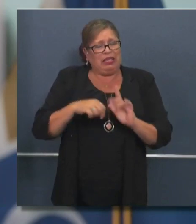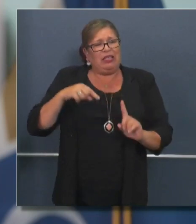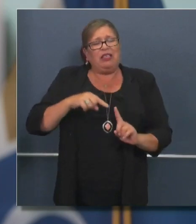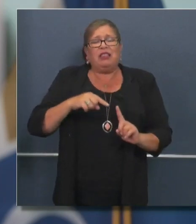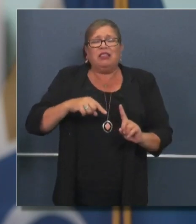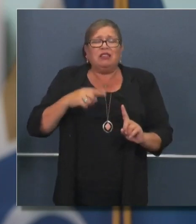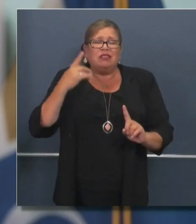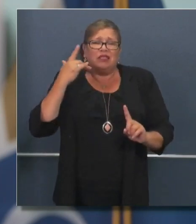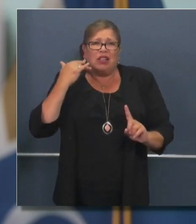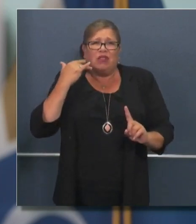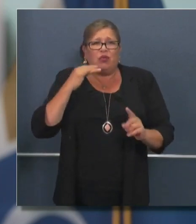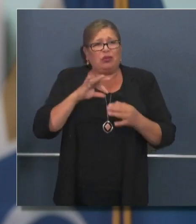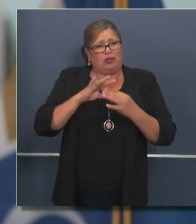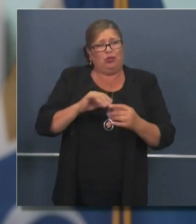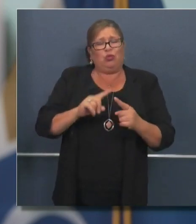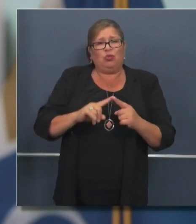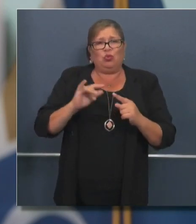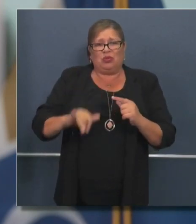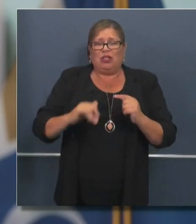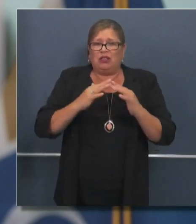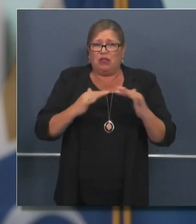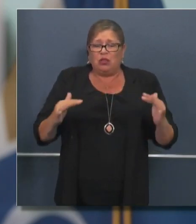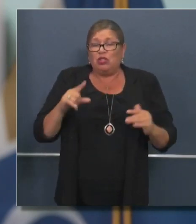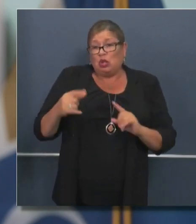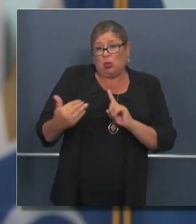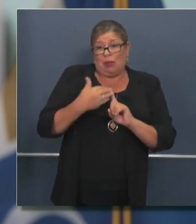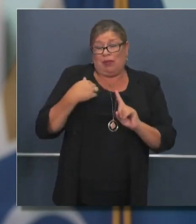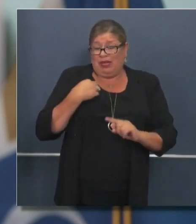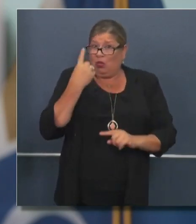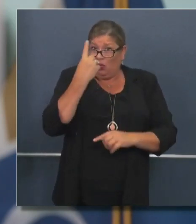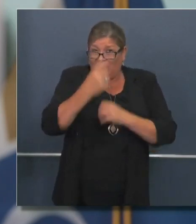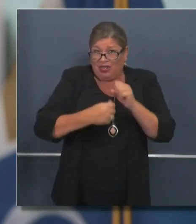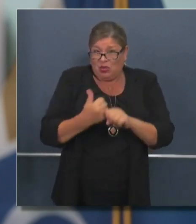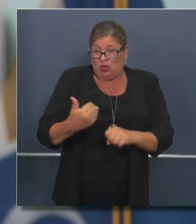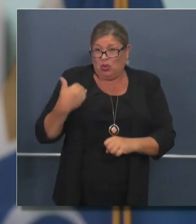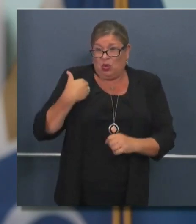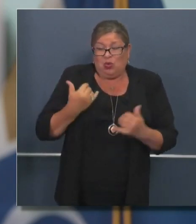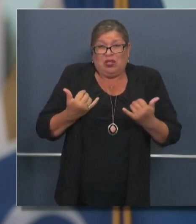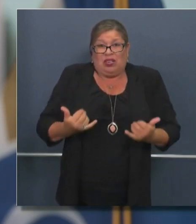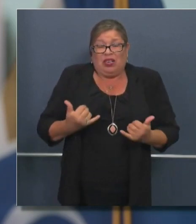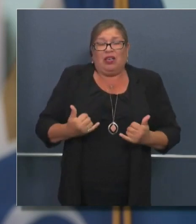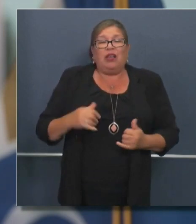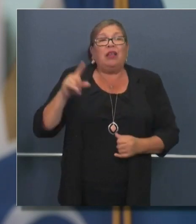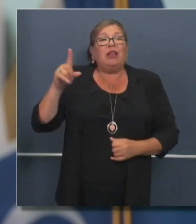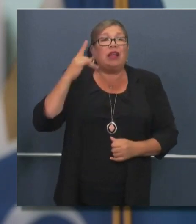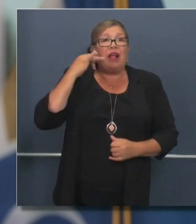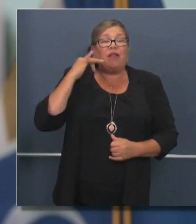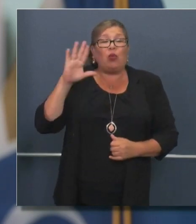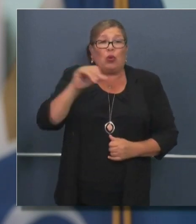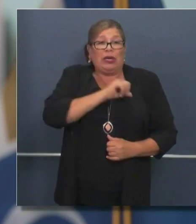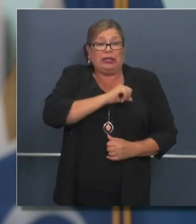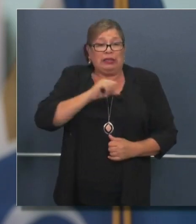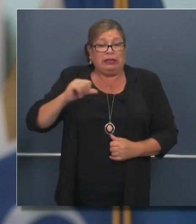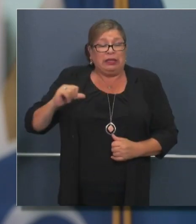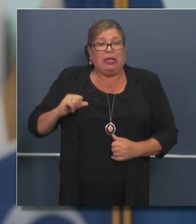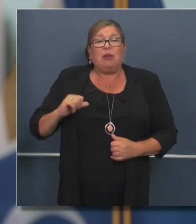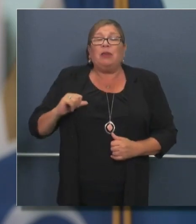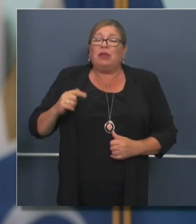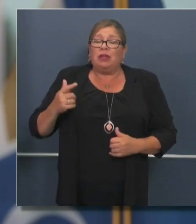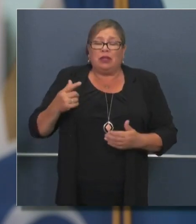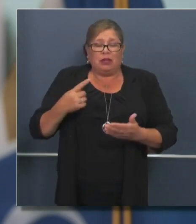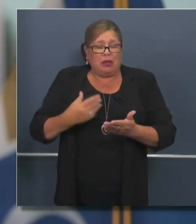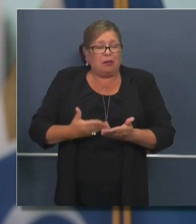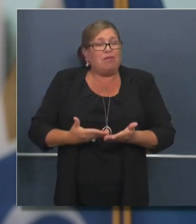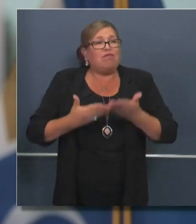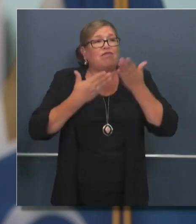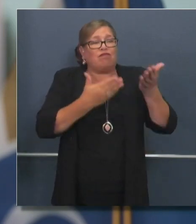Weber today. She reminded me it was 1 year ago today that the California Assembly passed a landmark police